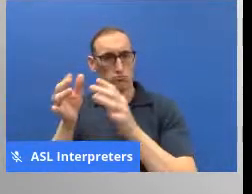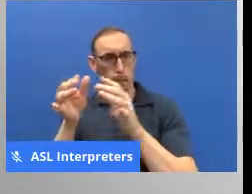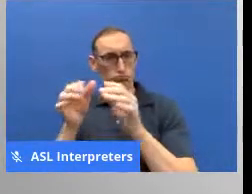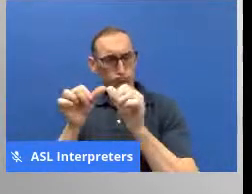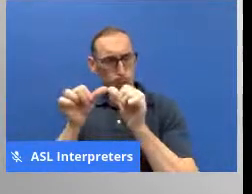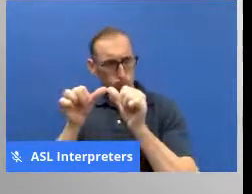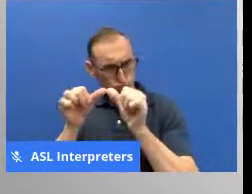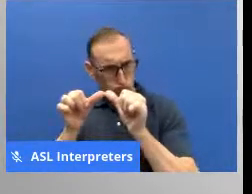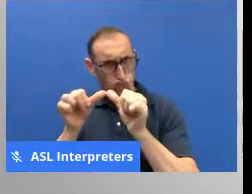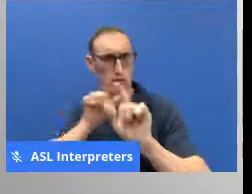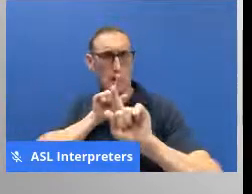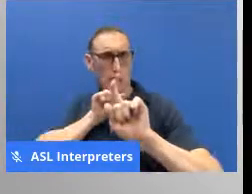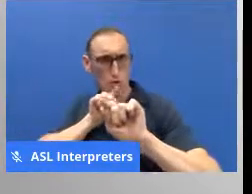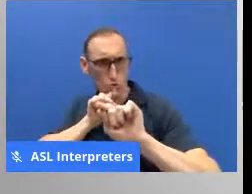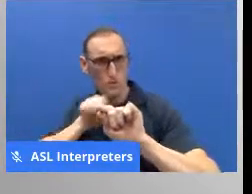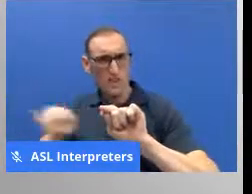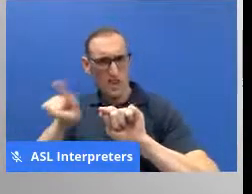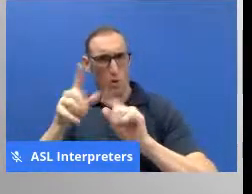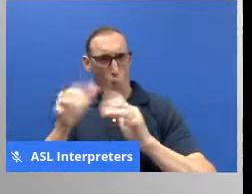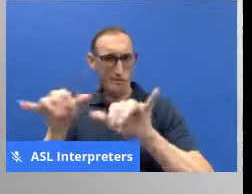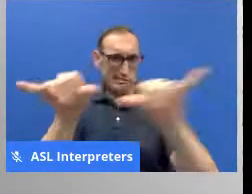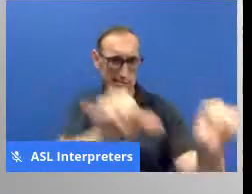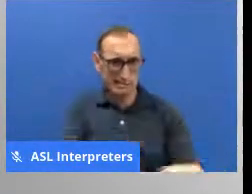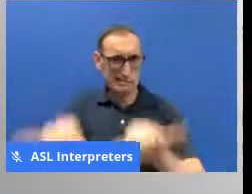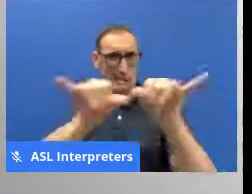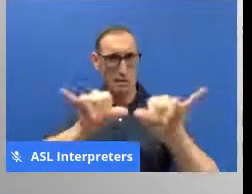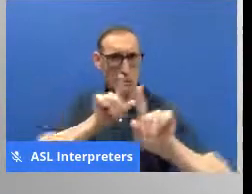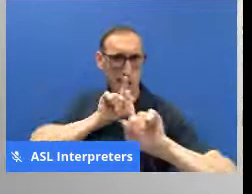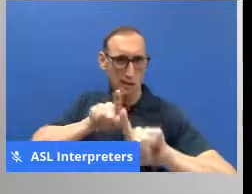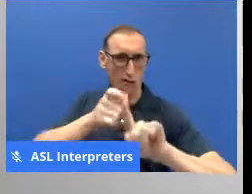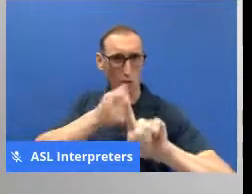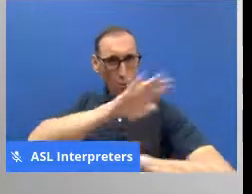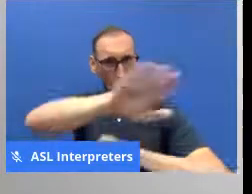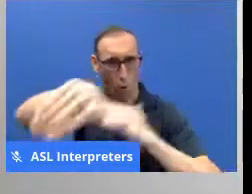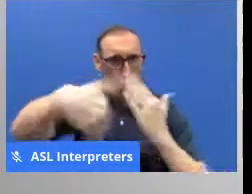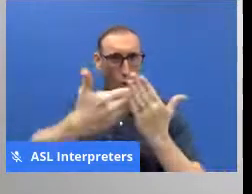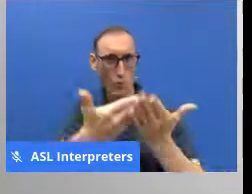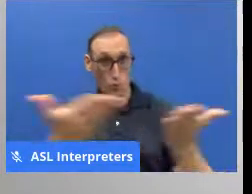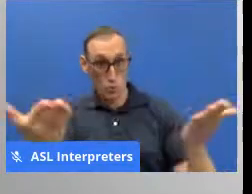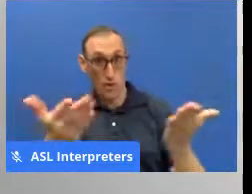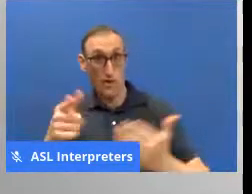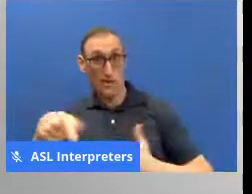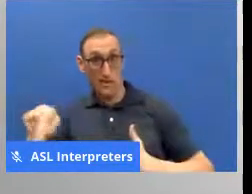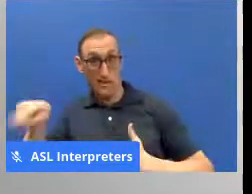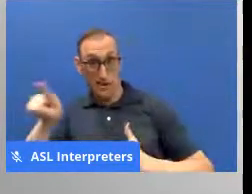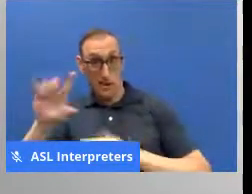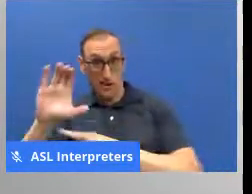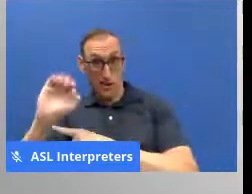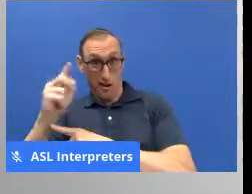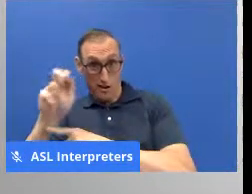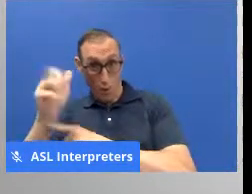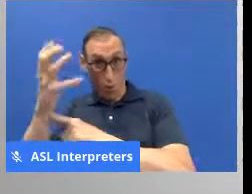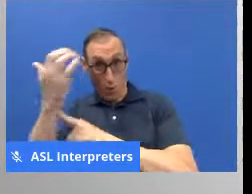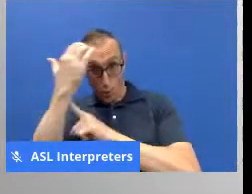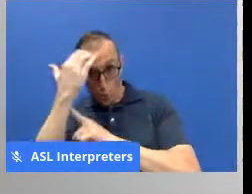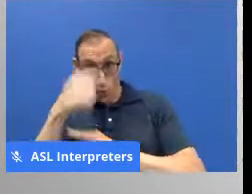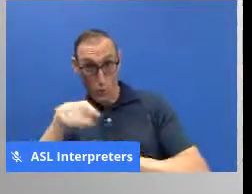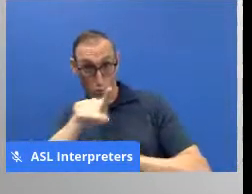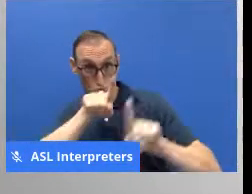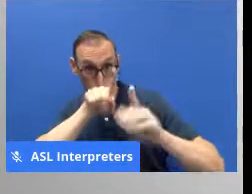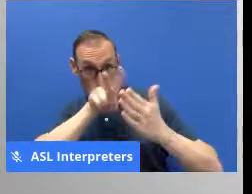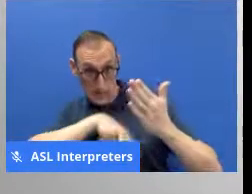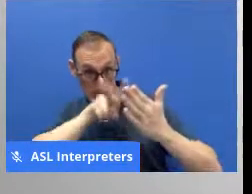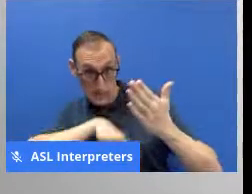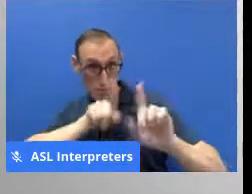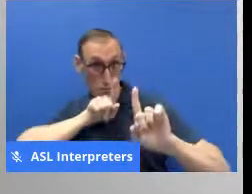what they're looking for mainly. They want to know whether you have read the report that was written, whether